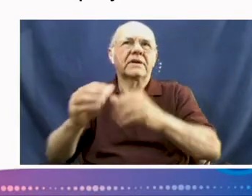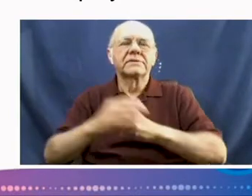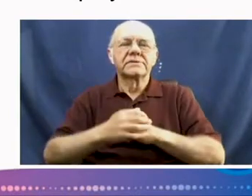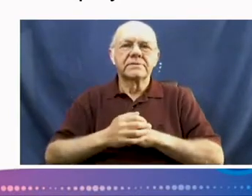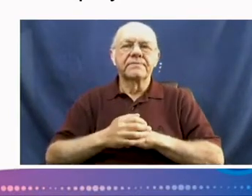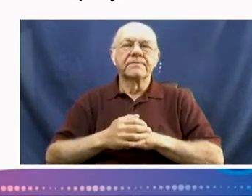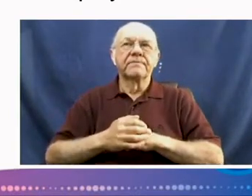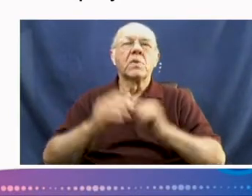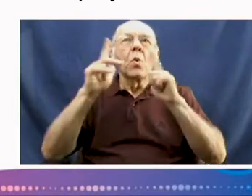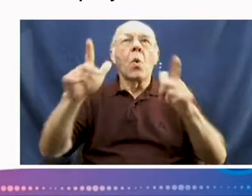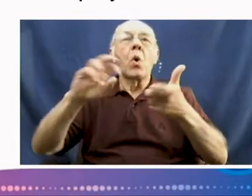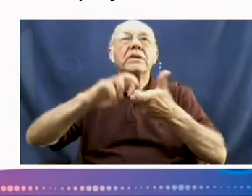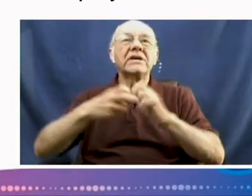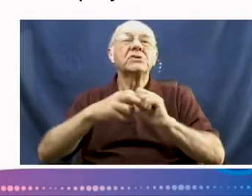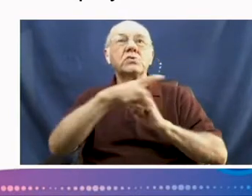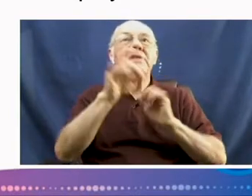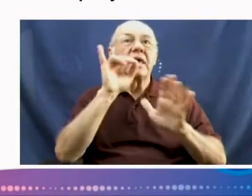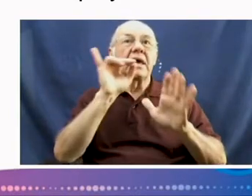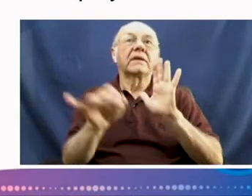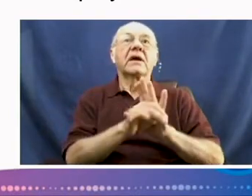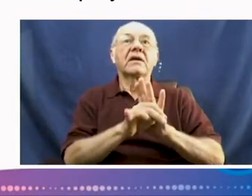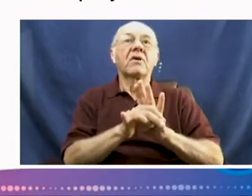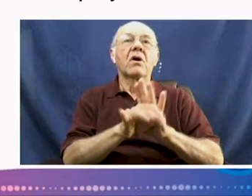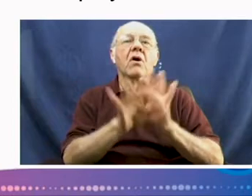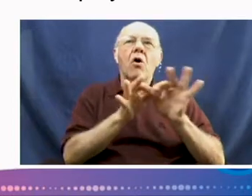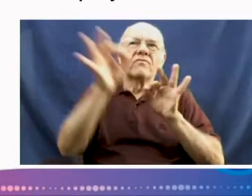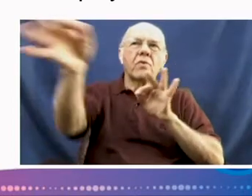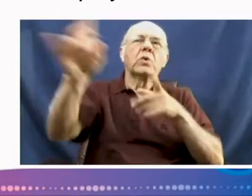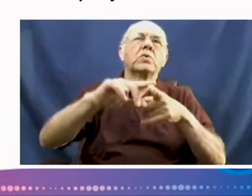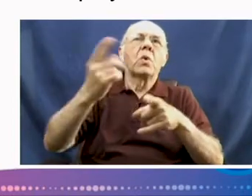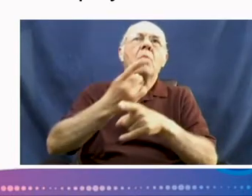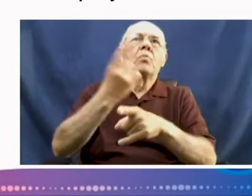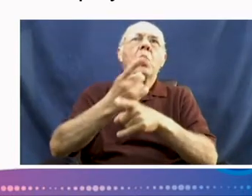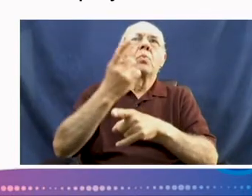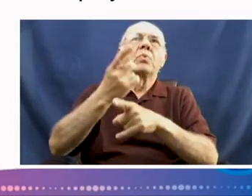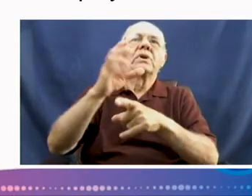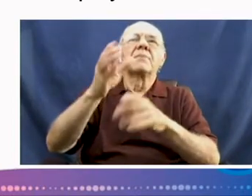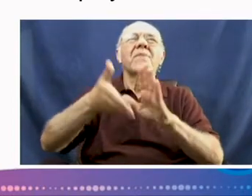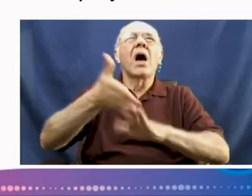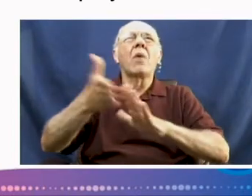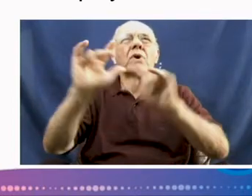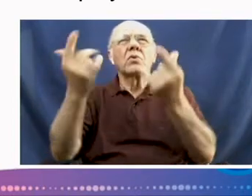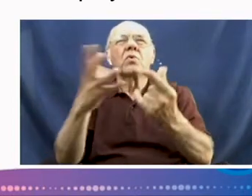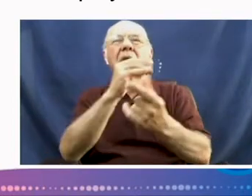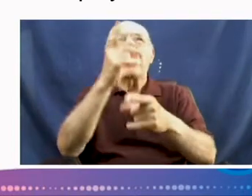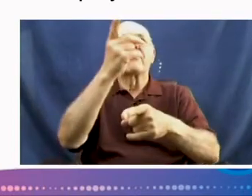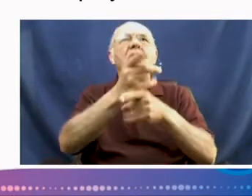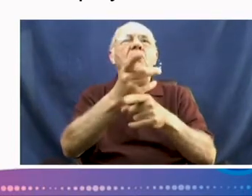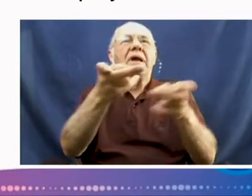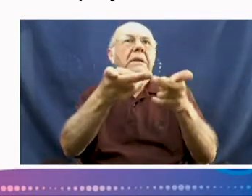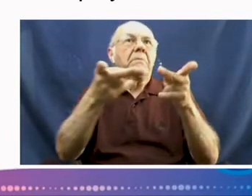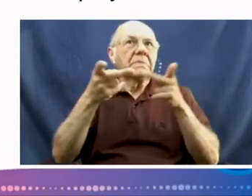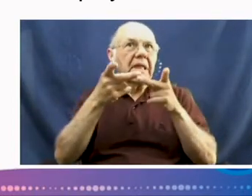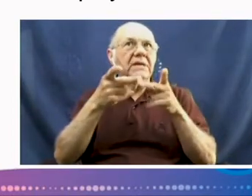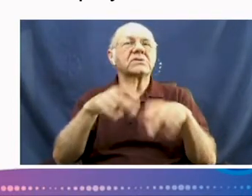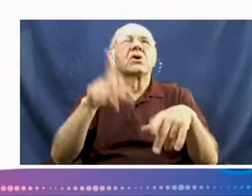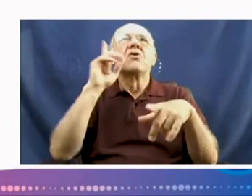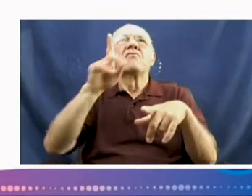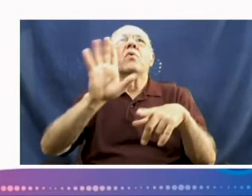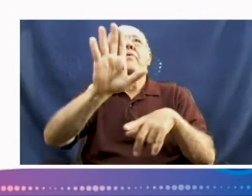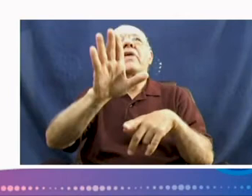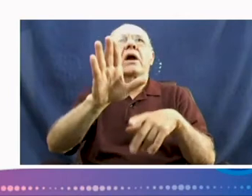they identify are forwarded to the appropriate operating group and the correct facilities or station groups for remediation.